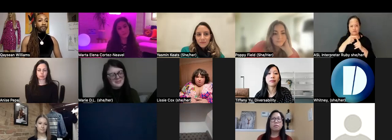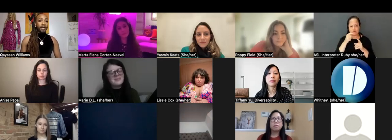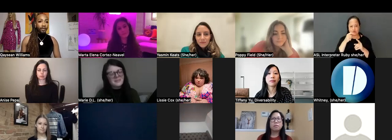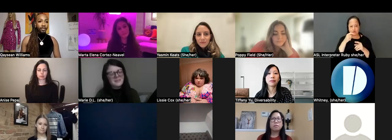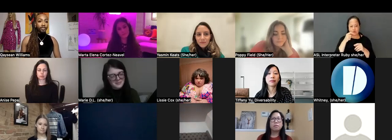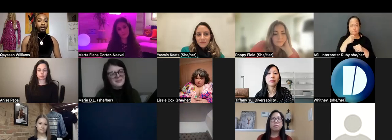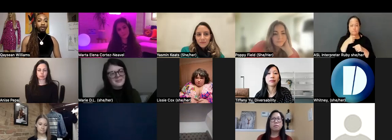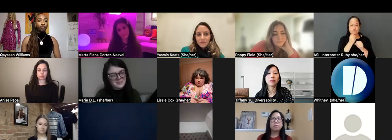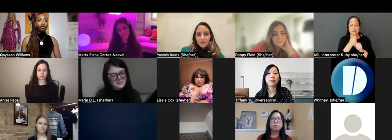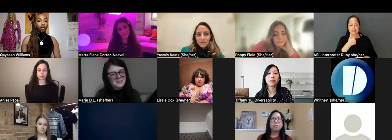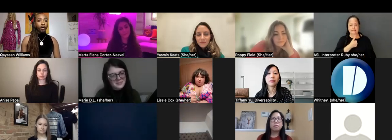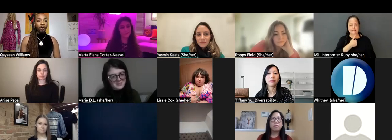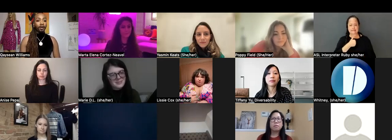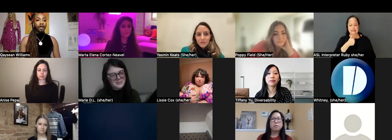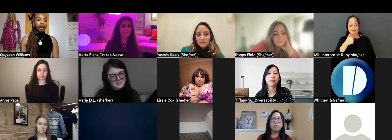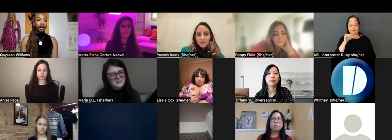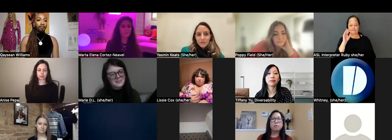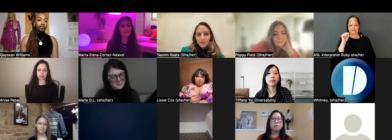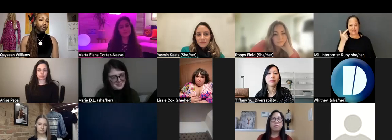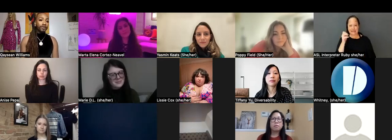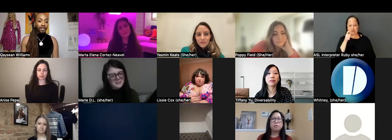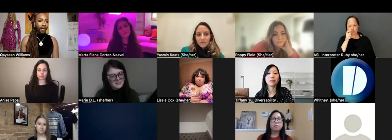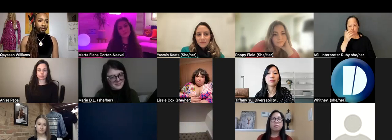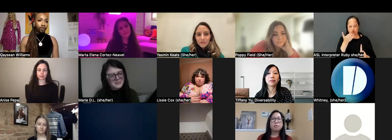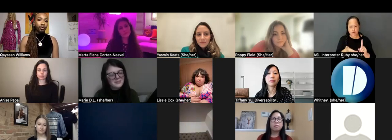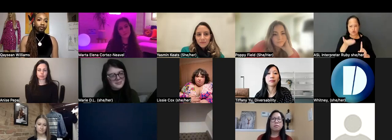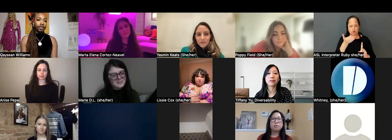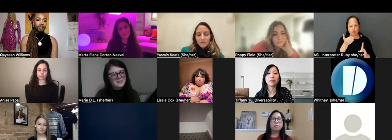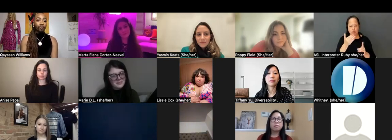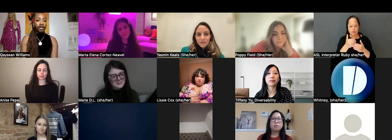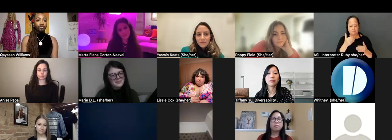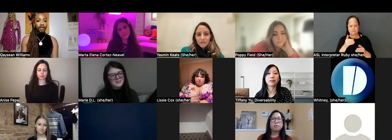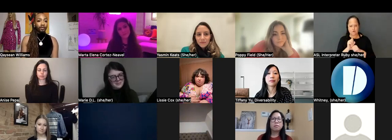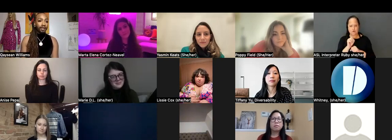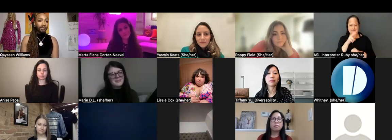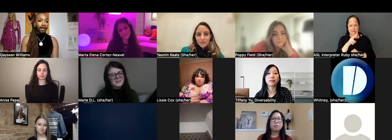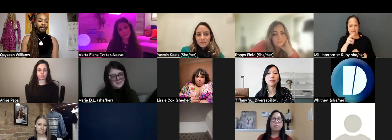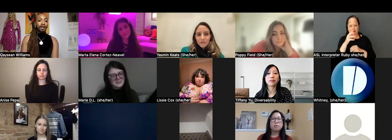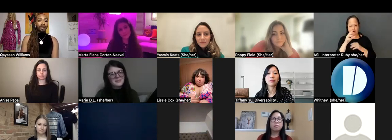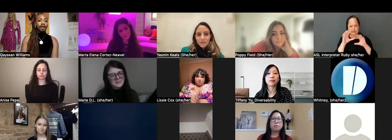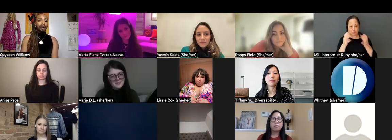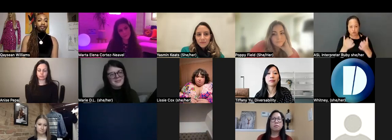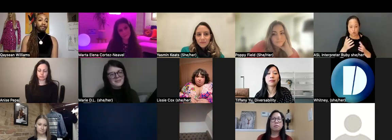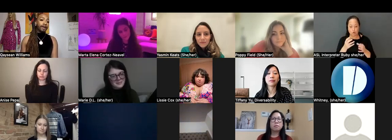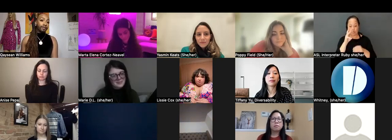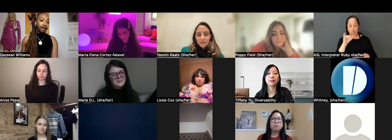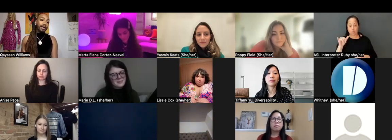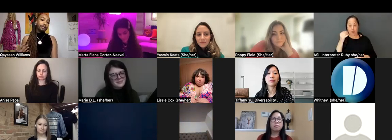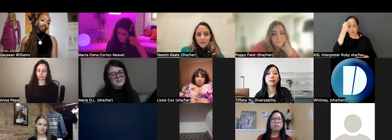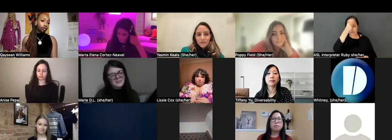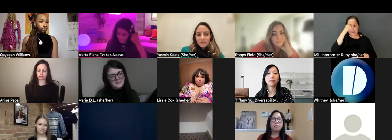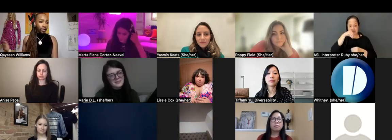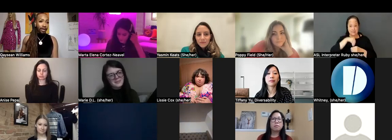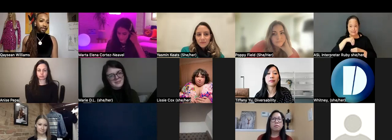that self-image of who you are before you even step out into the world, because the way you think on the inside, I found out